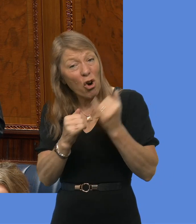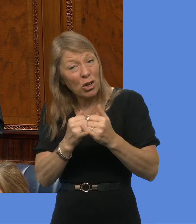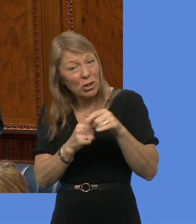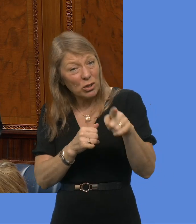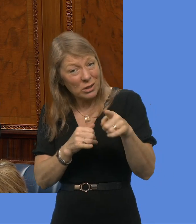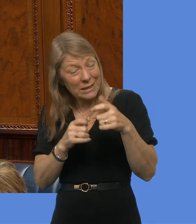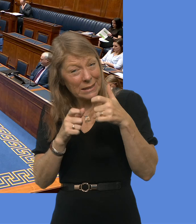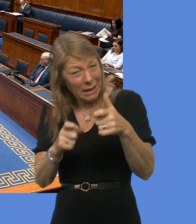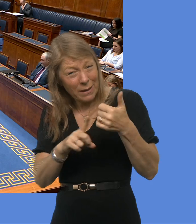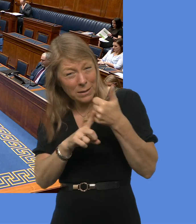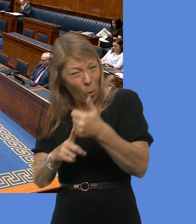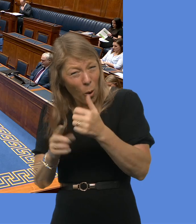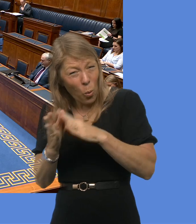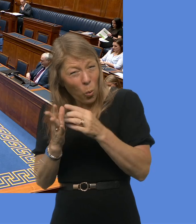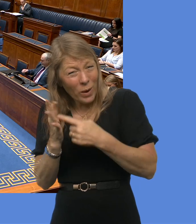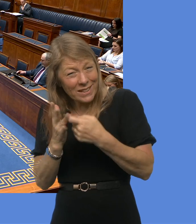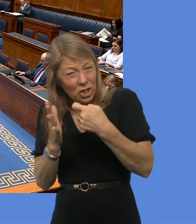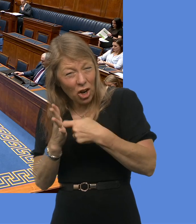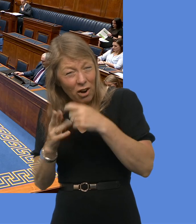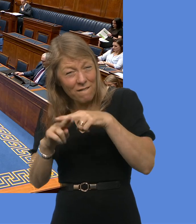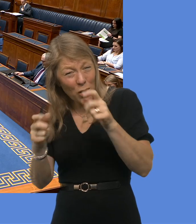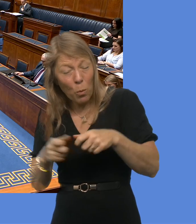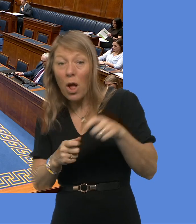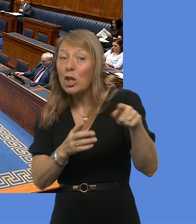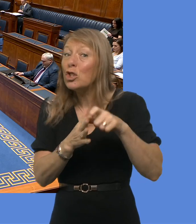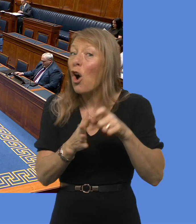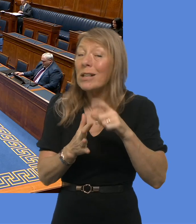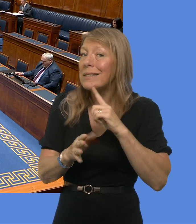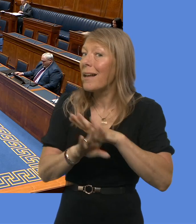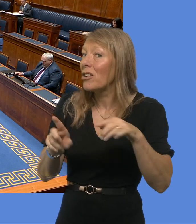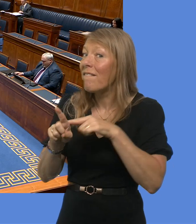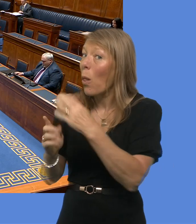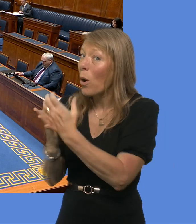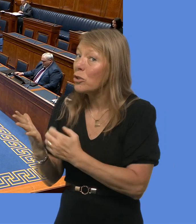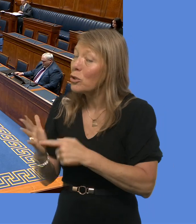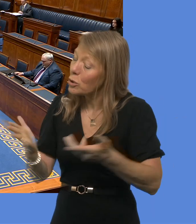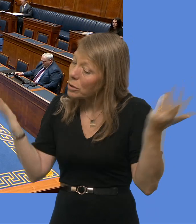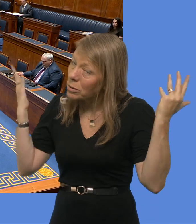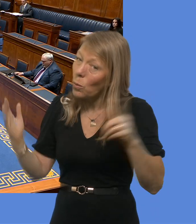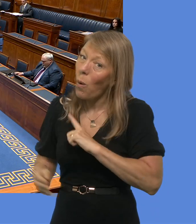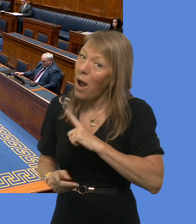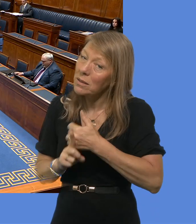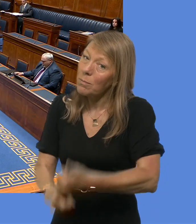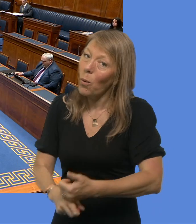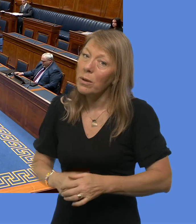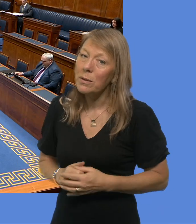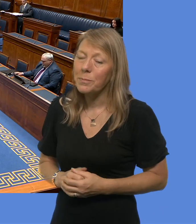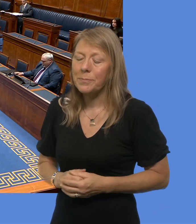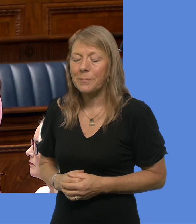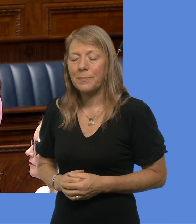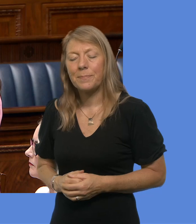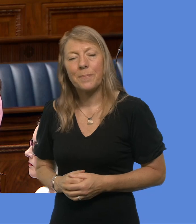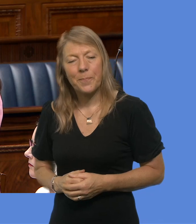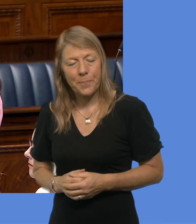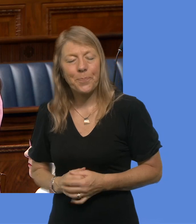supporting the Windsor Framework? Minister. The member will be aware, and speaking in a personal capacity, that